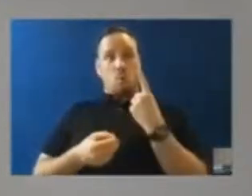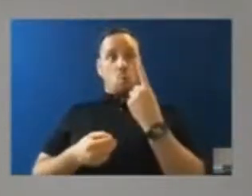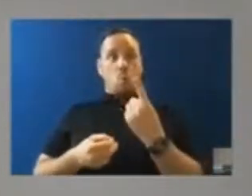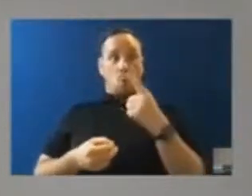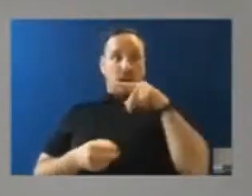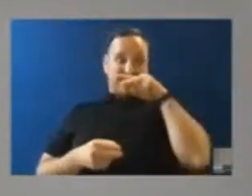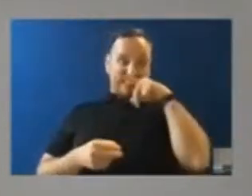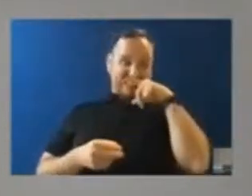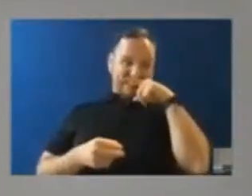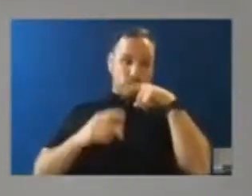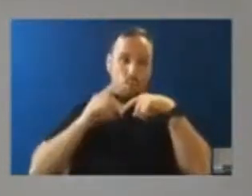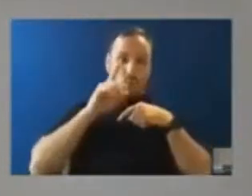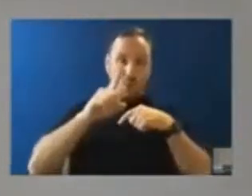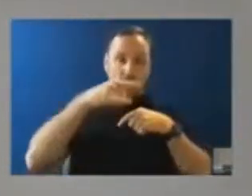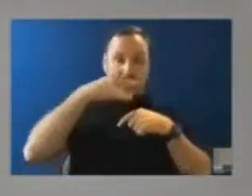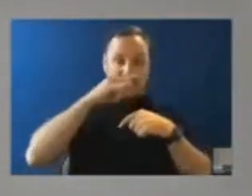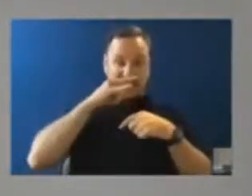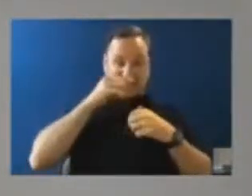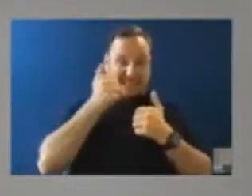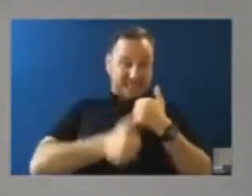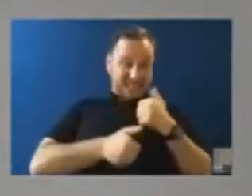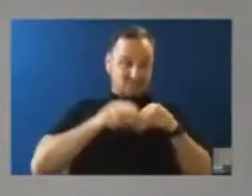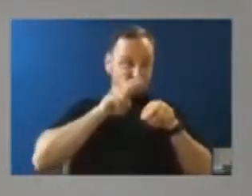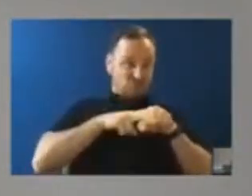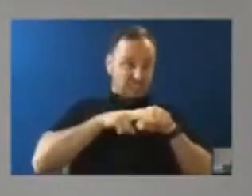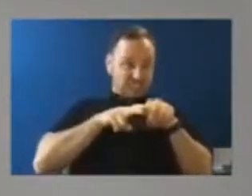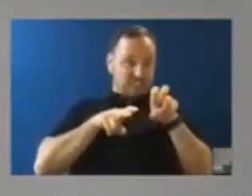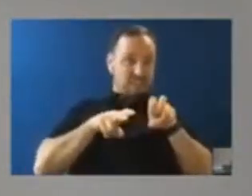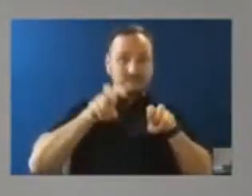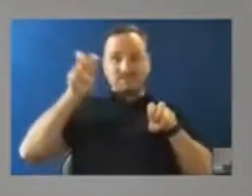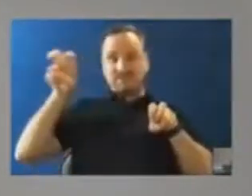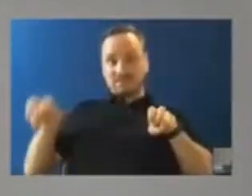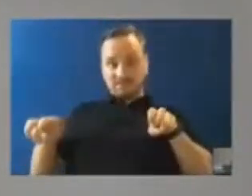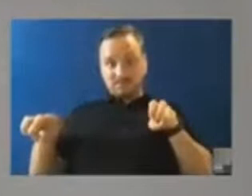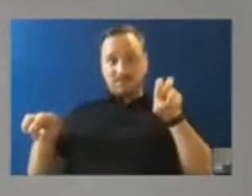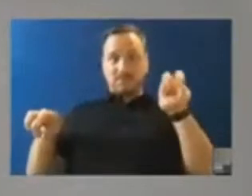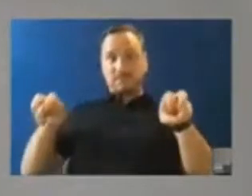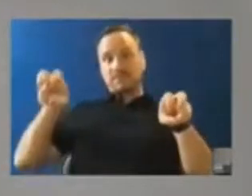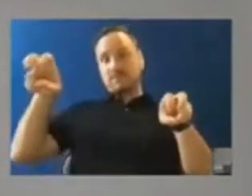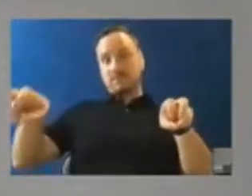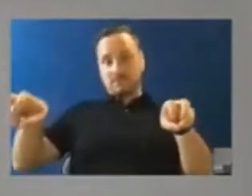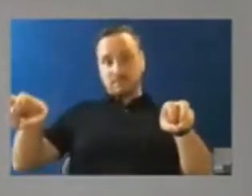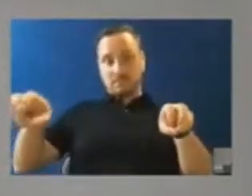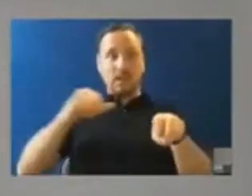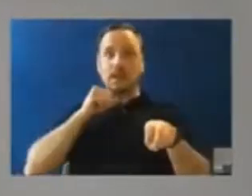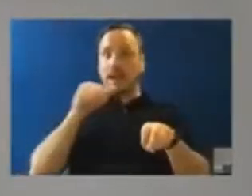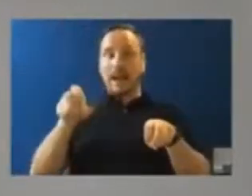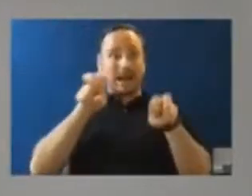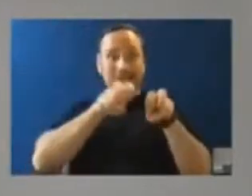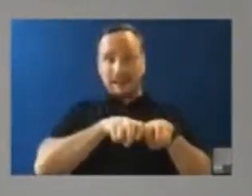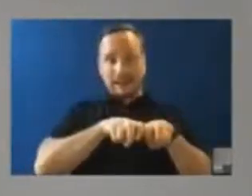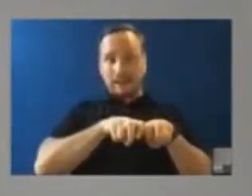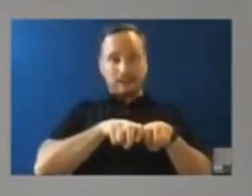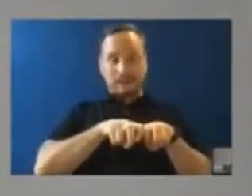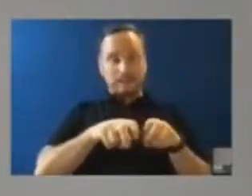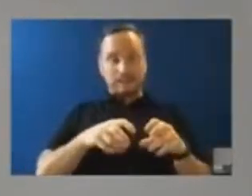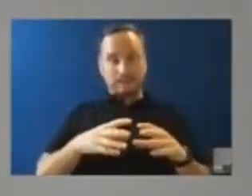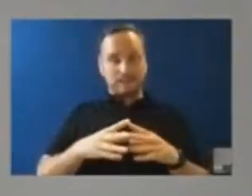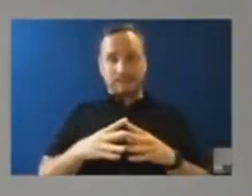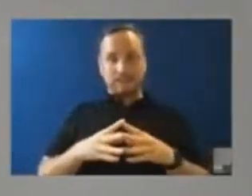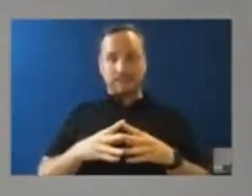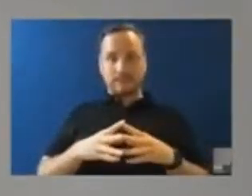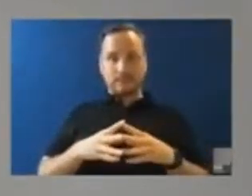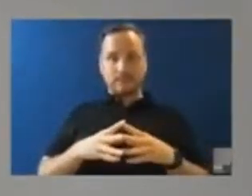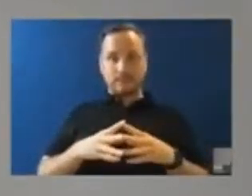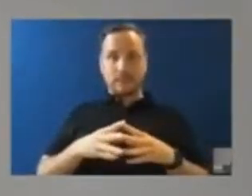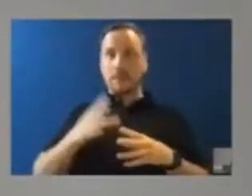to encourage social distancing. There will be an attestation process that parents will complete a form before the